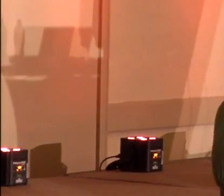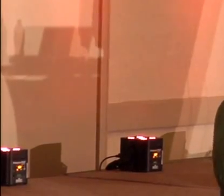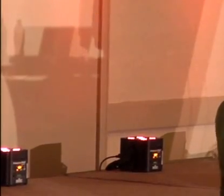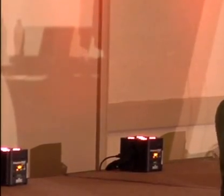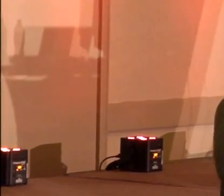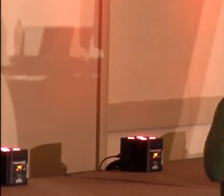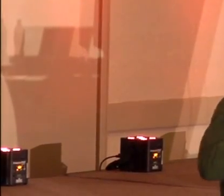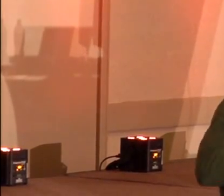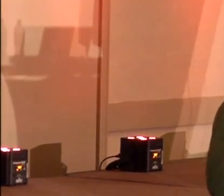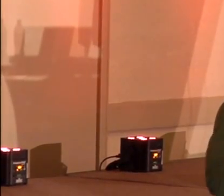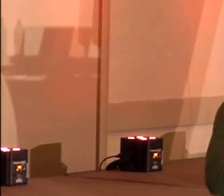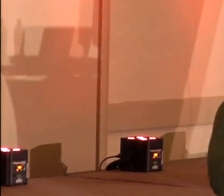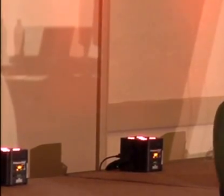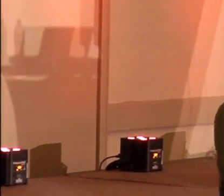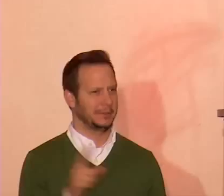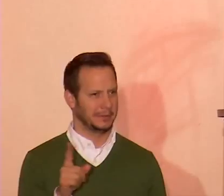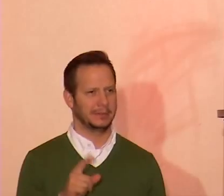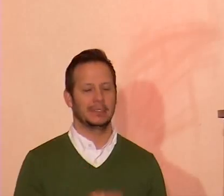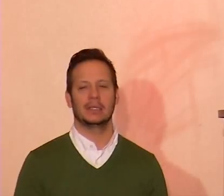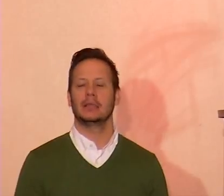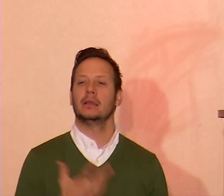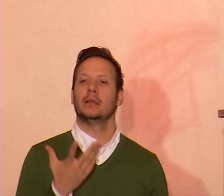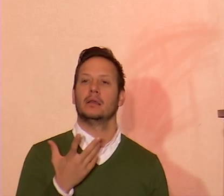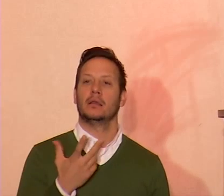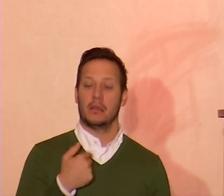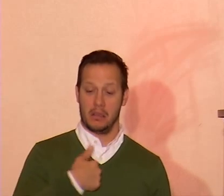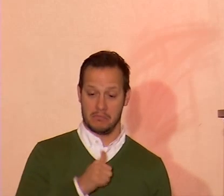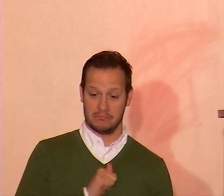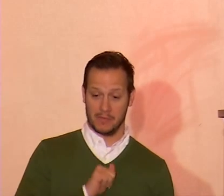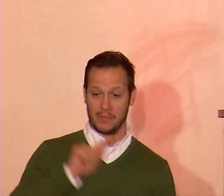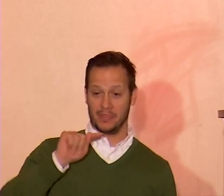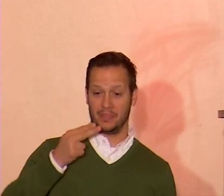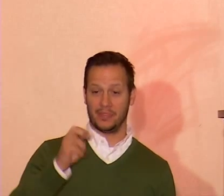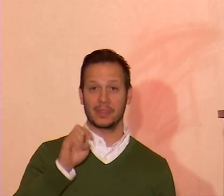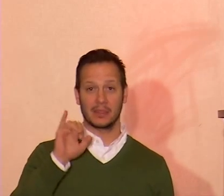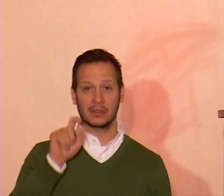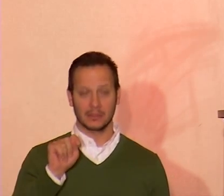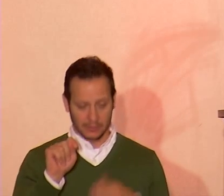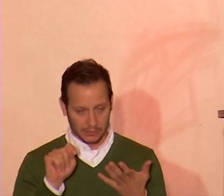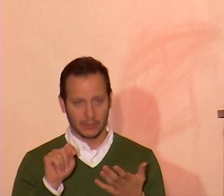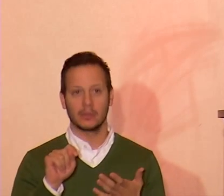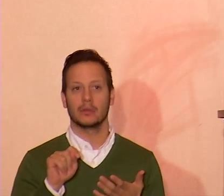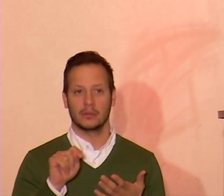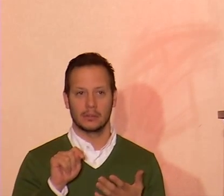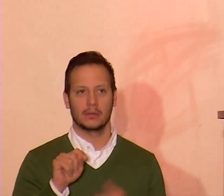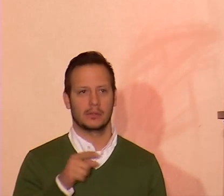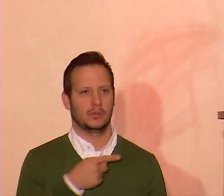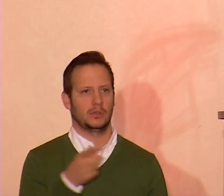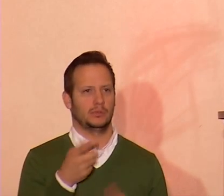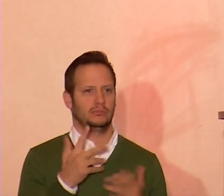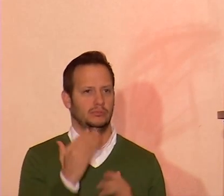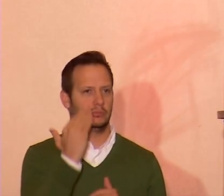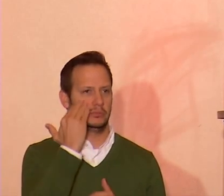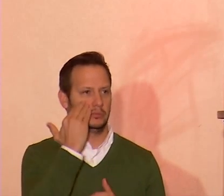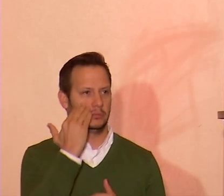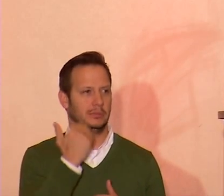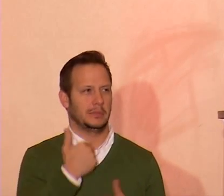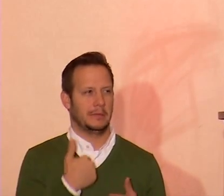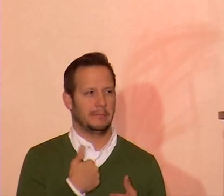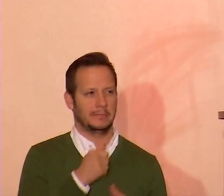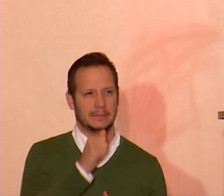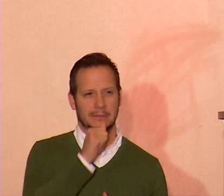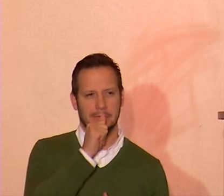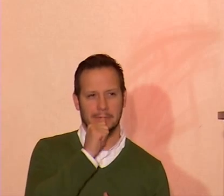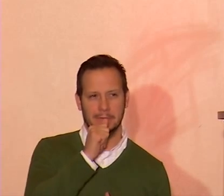well-dressed people. It is not even that I am a theist, because you know that there are secret